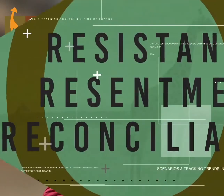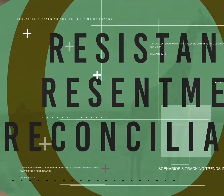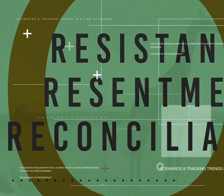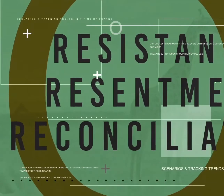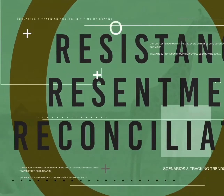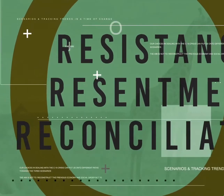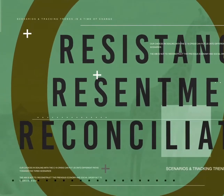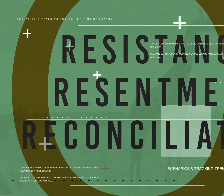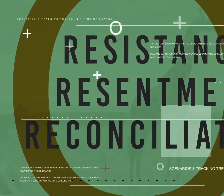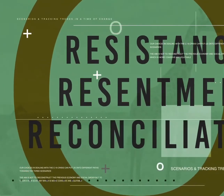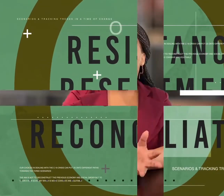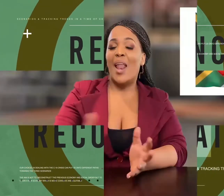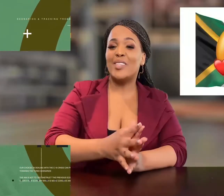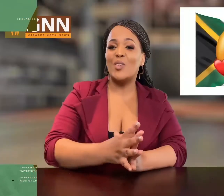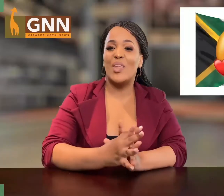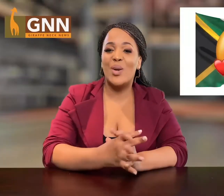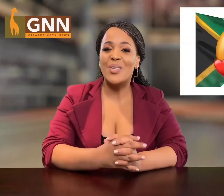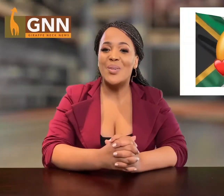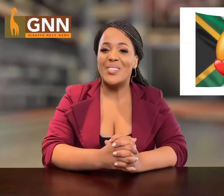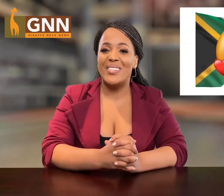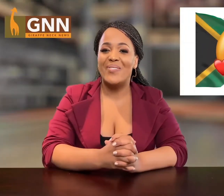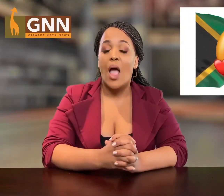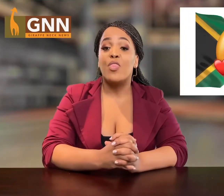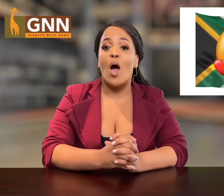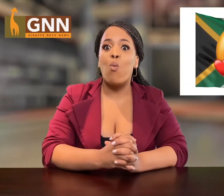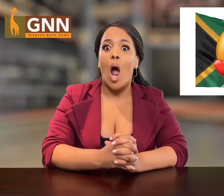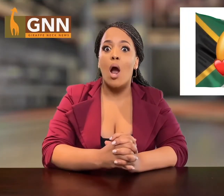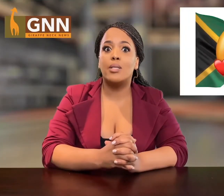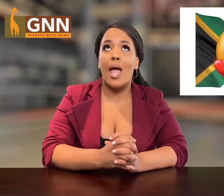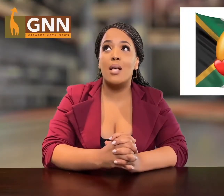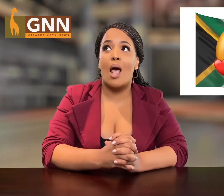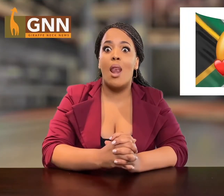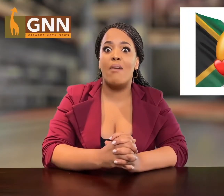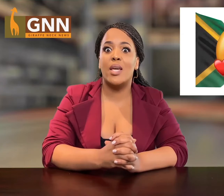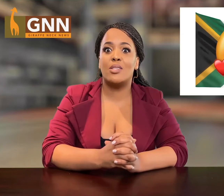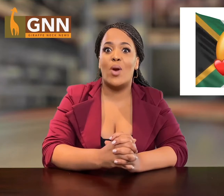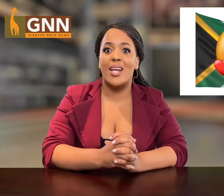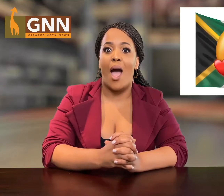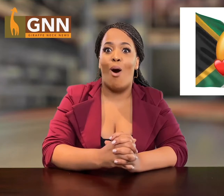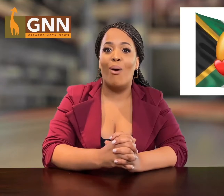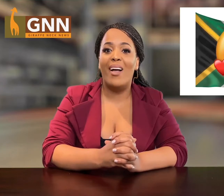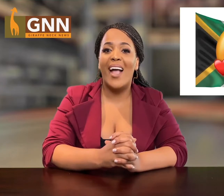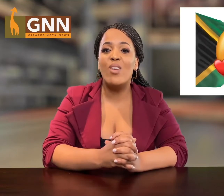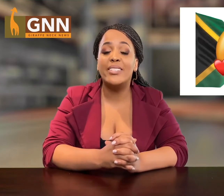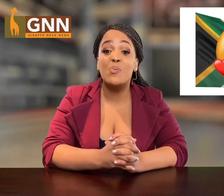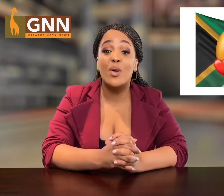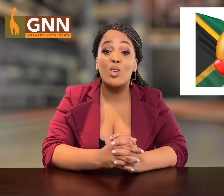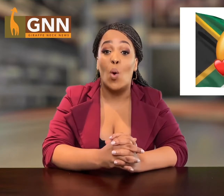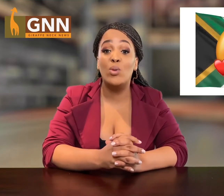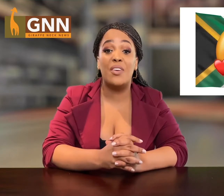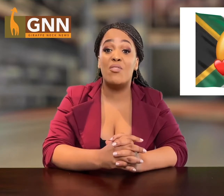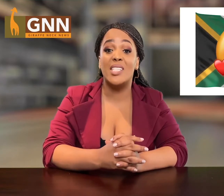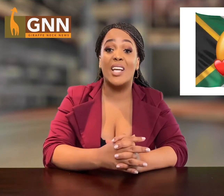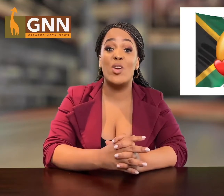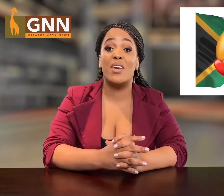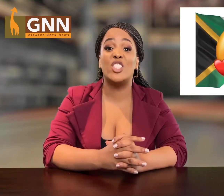Ne? Let's start with the good news. The world is loving us right now, and not just because of